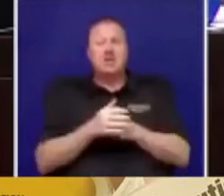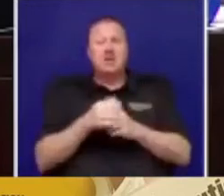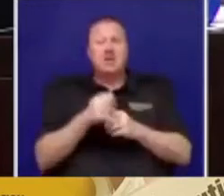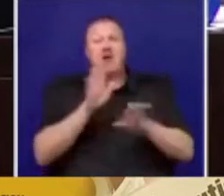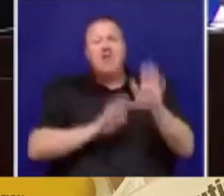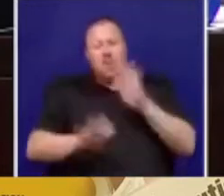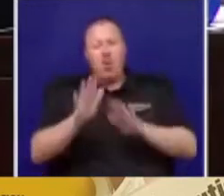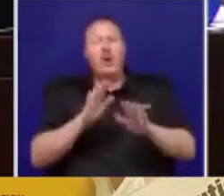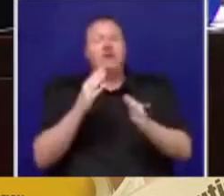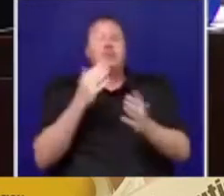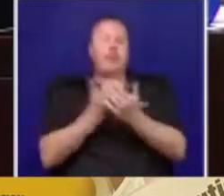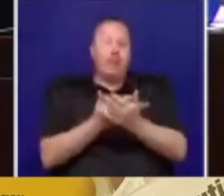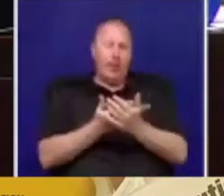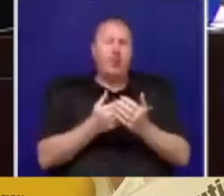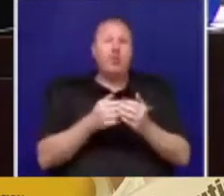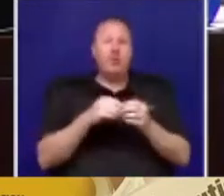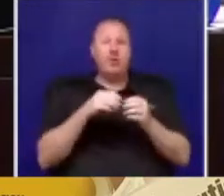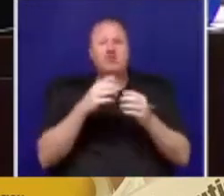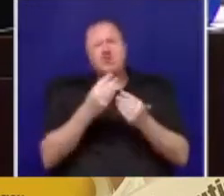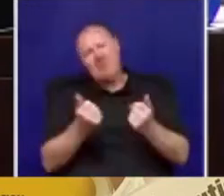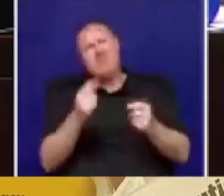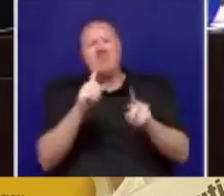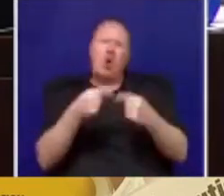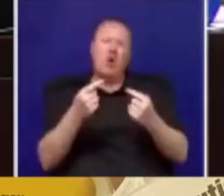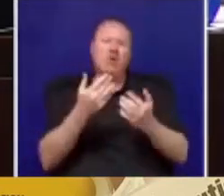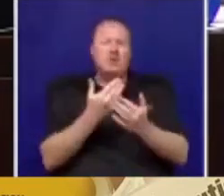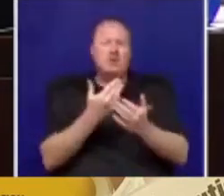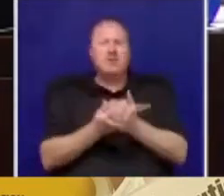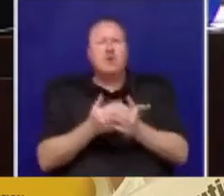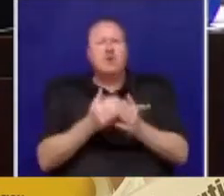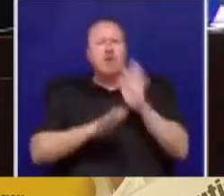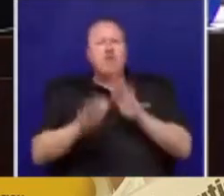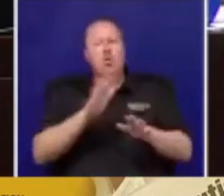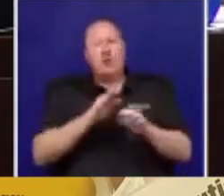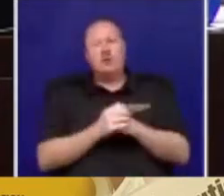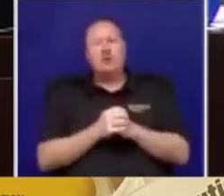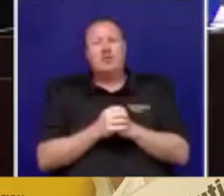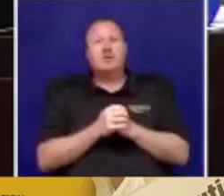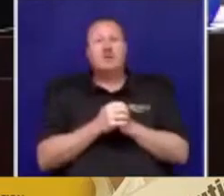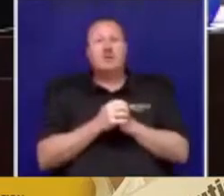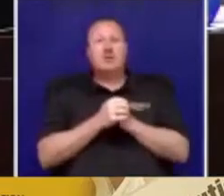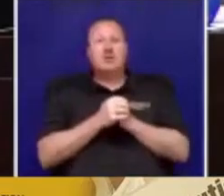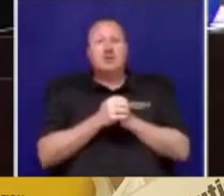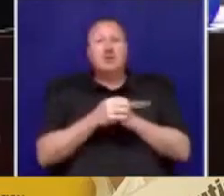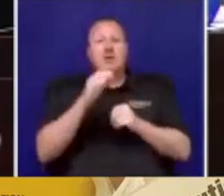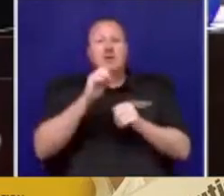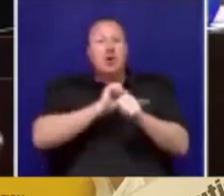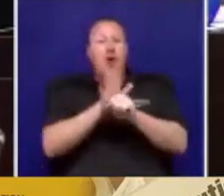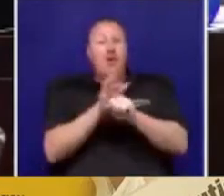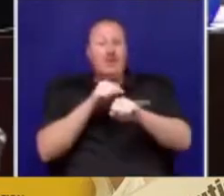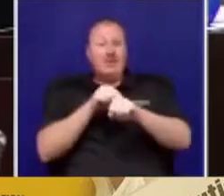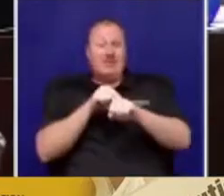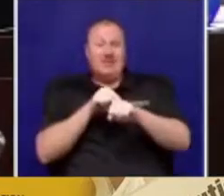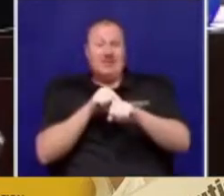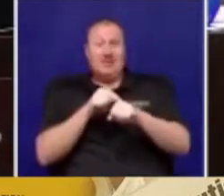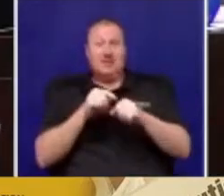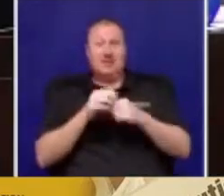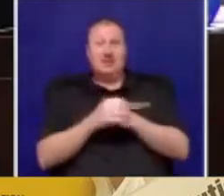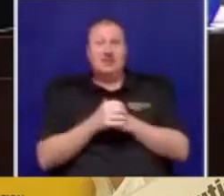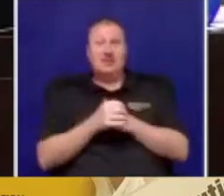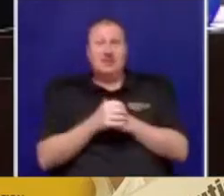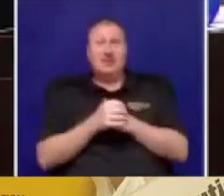The global pandemic was one such unforeseen obstacle. However, the consistent and one may argue